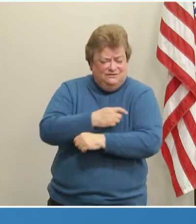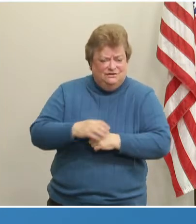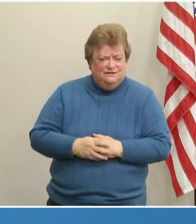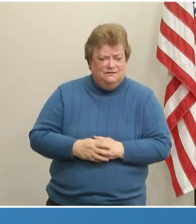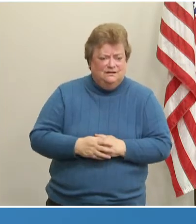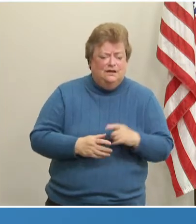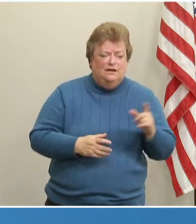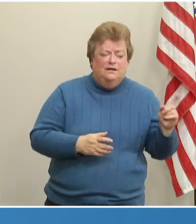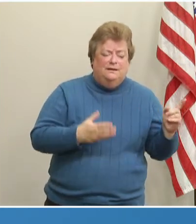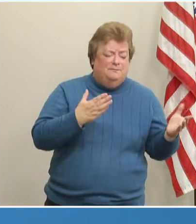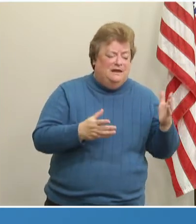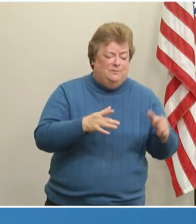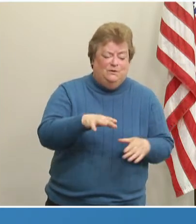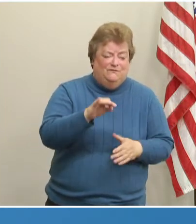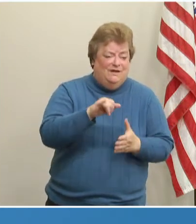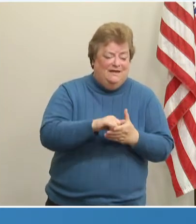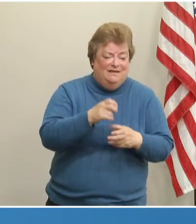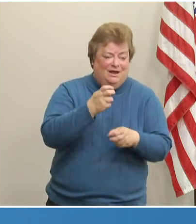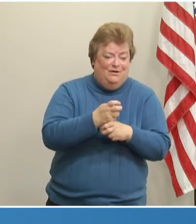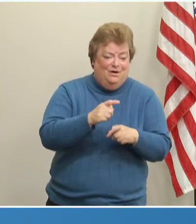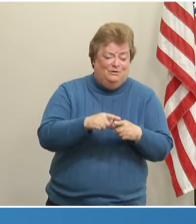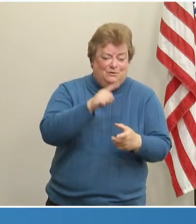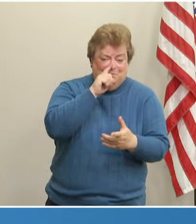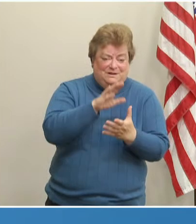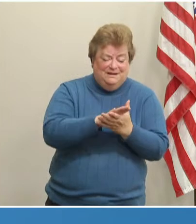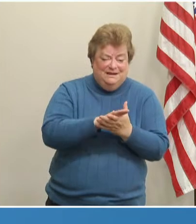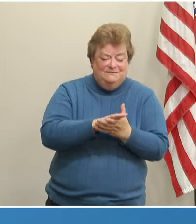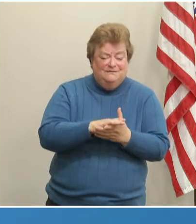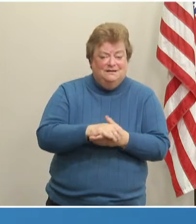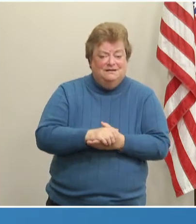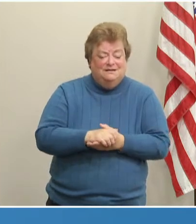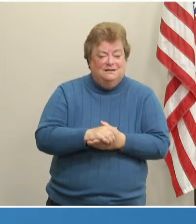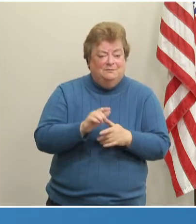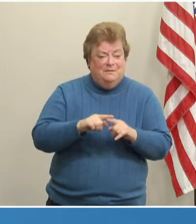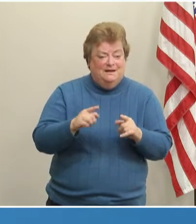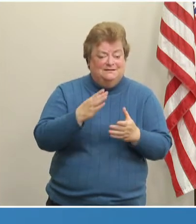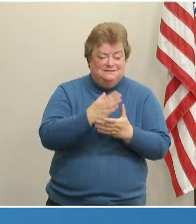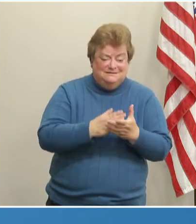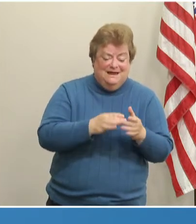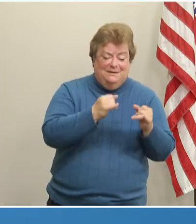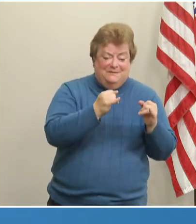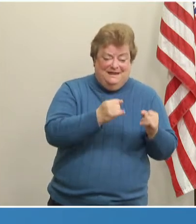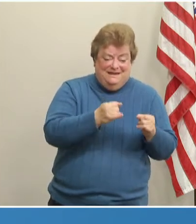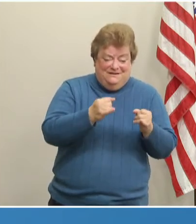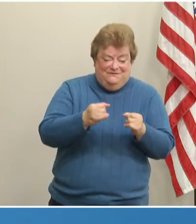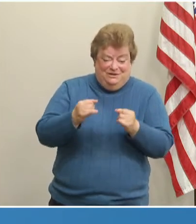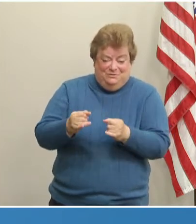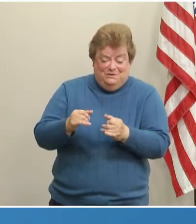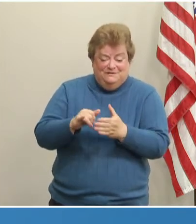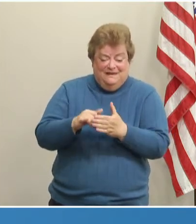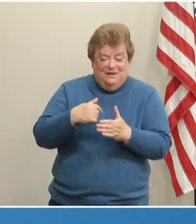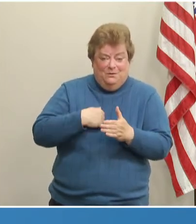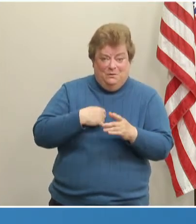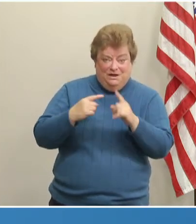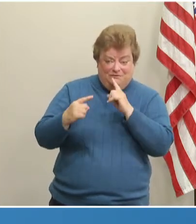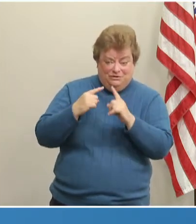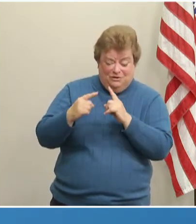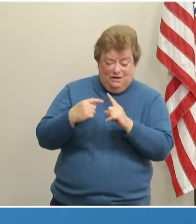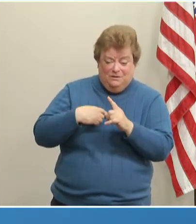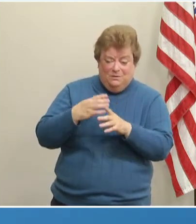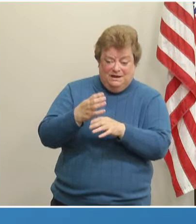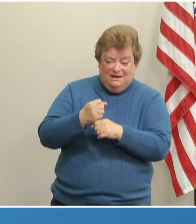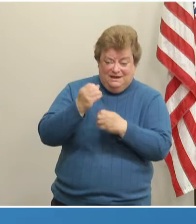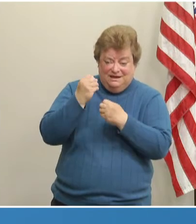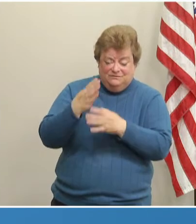might find this hard to believe, and some others might, but some individuals that we've been talking to and getting information from